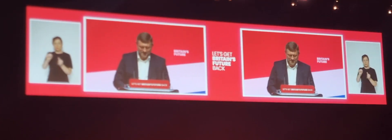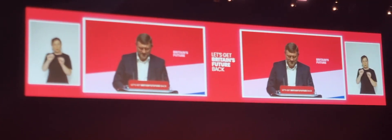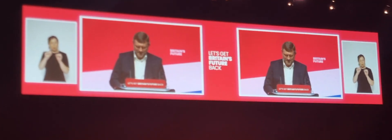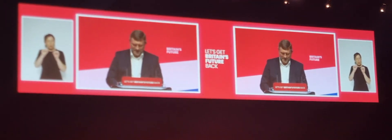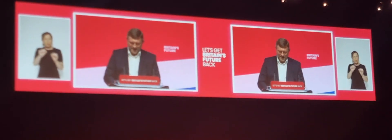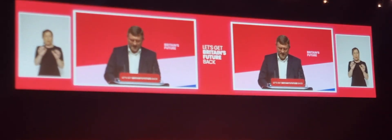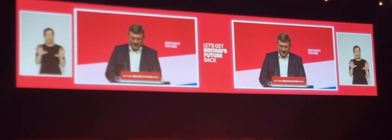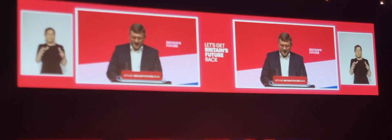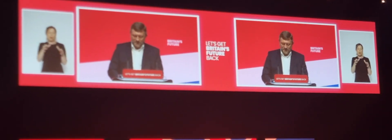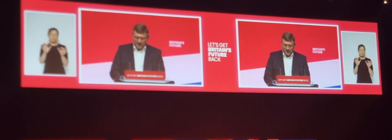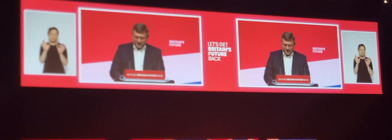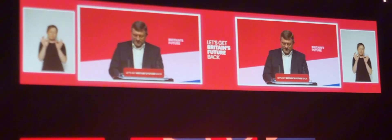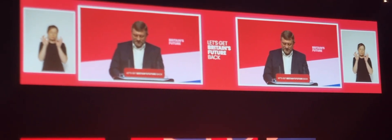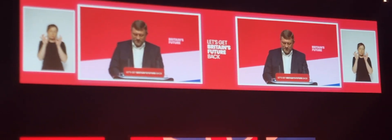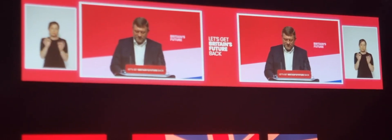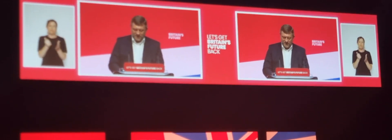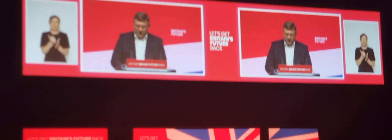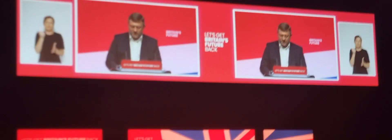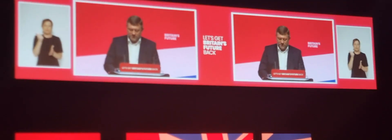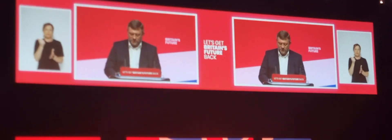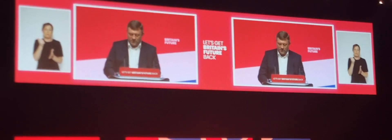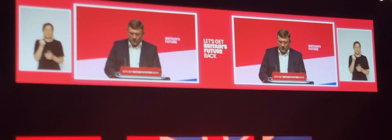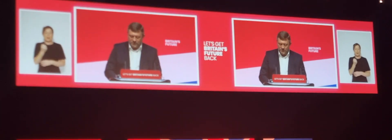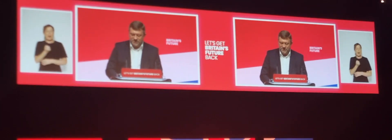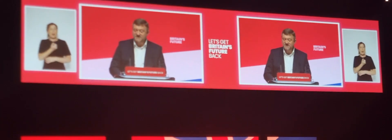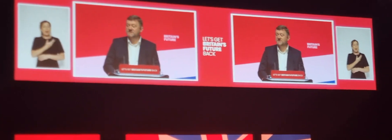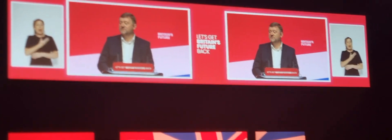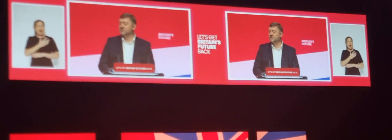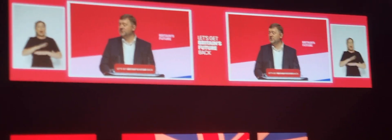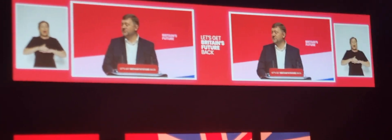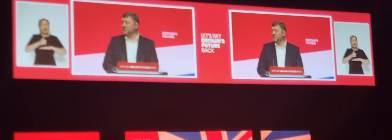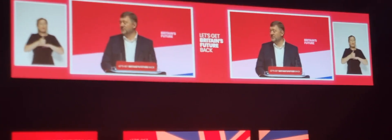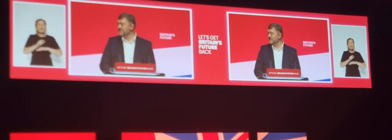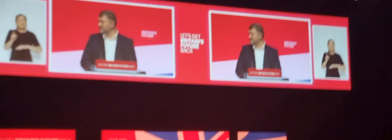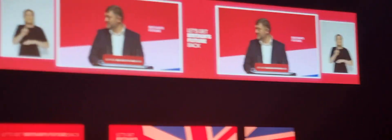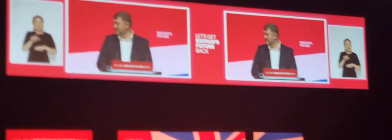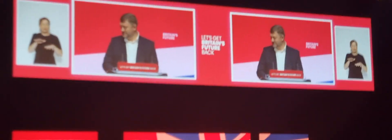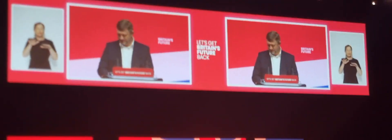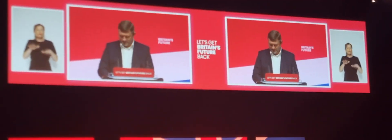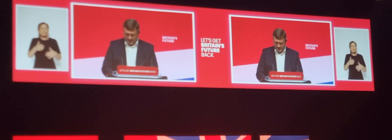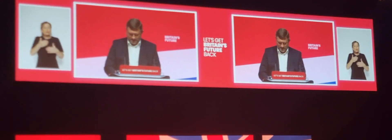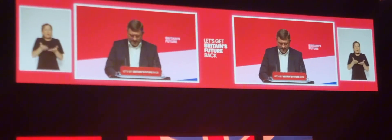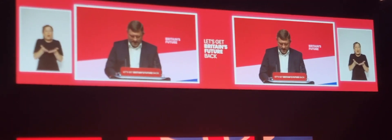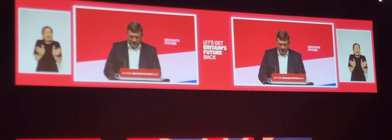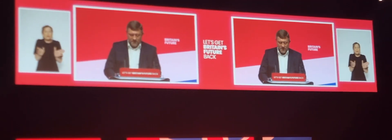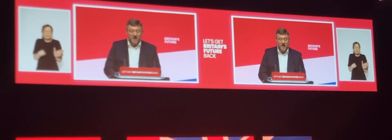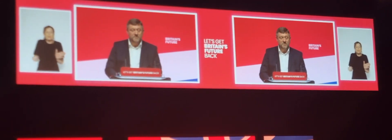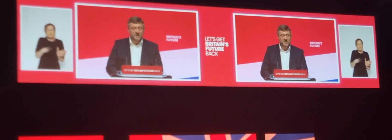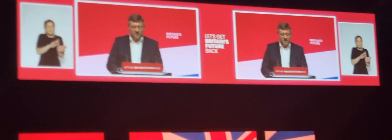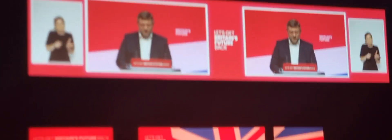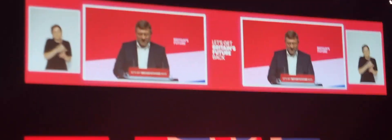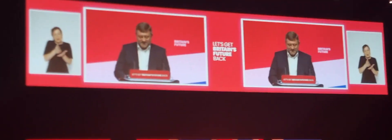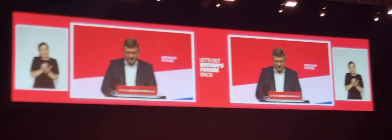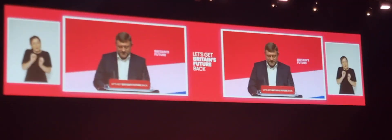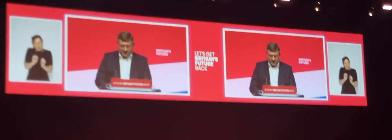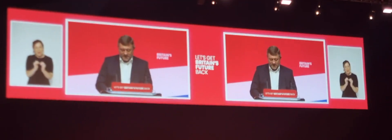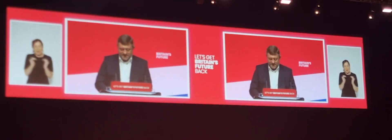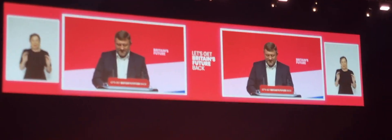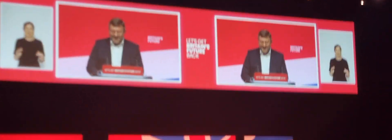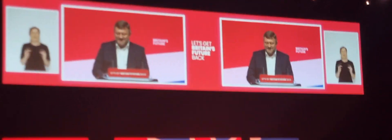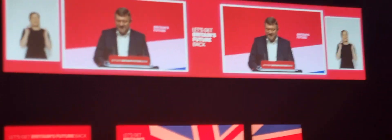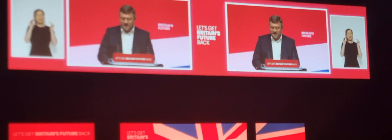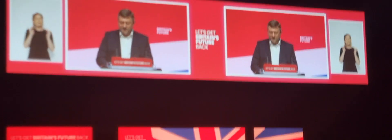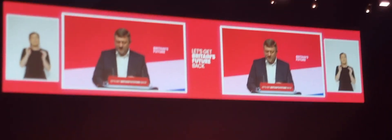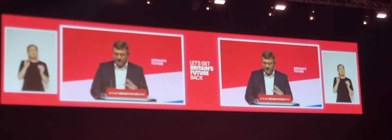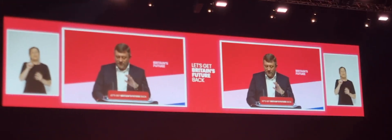party. Labour was founded to uphold justice for British workers. In my opinion, justice is